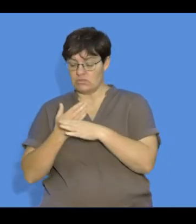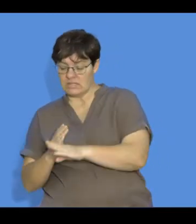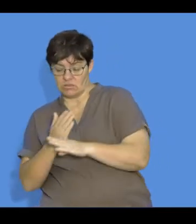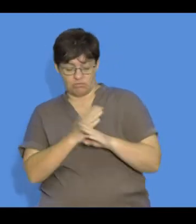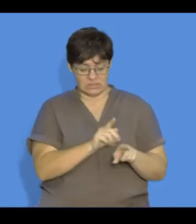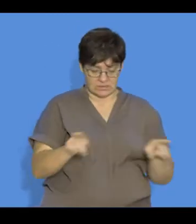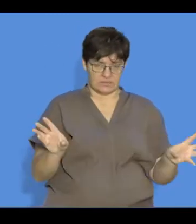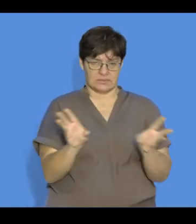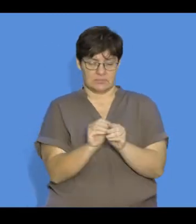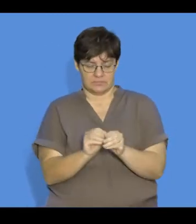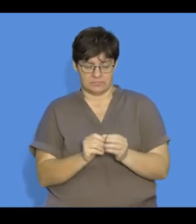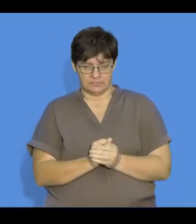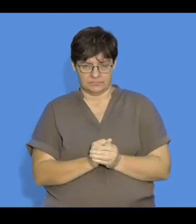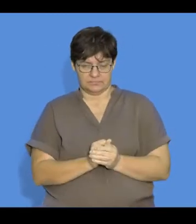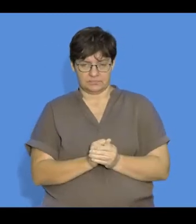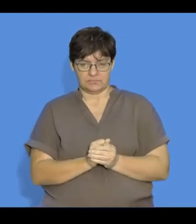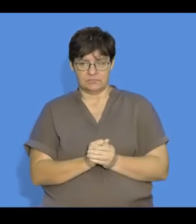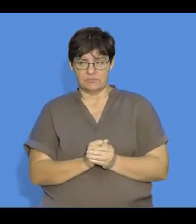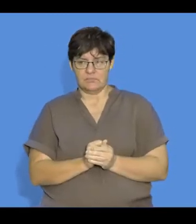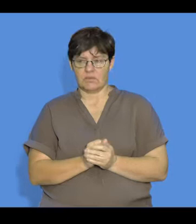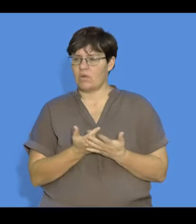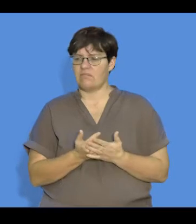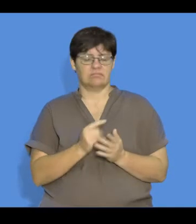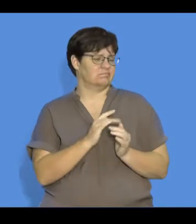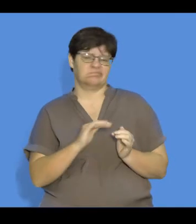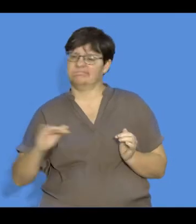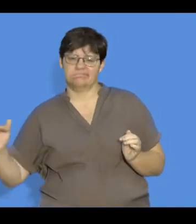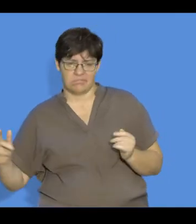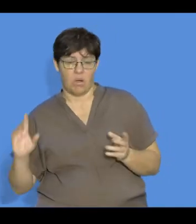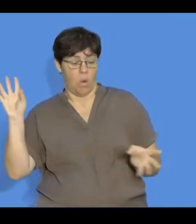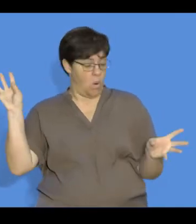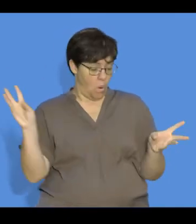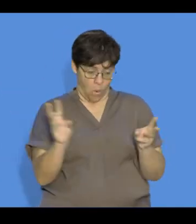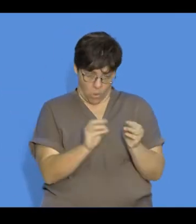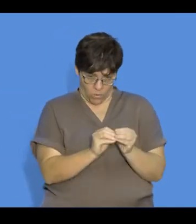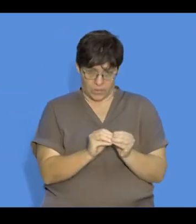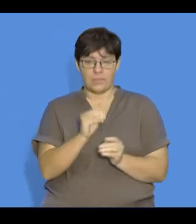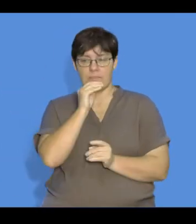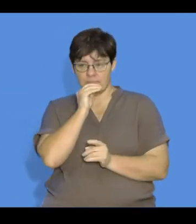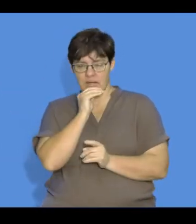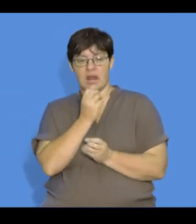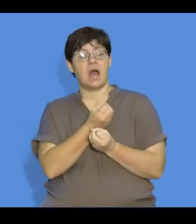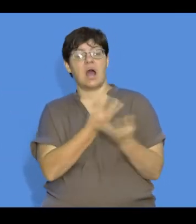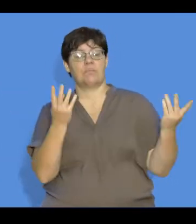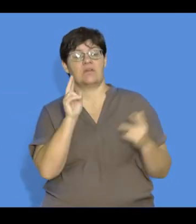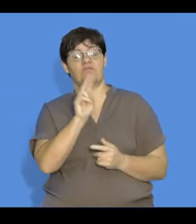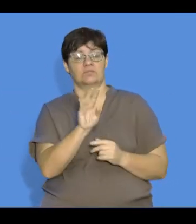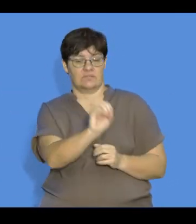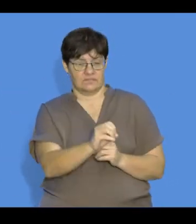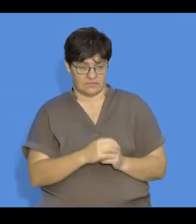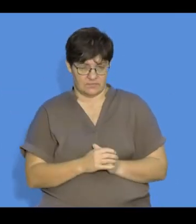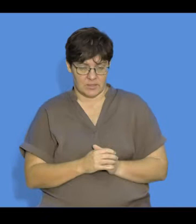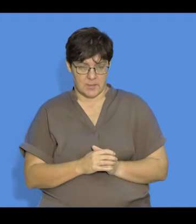the resistance of each resistor. So if we had n resistors in series, the total resistance is simply a total of all